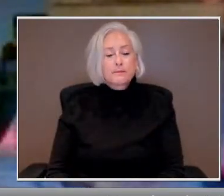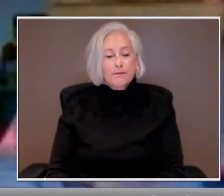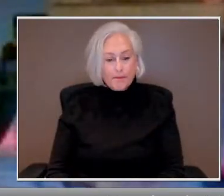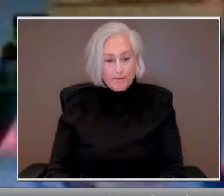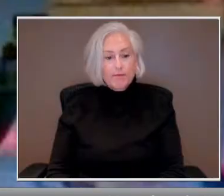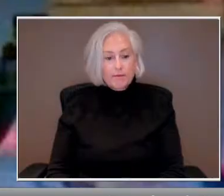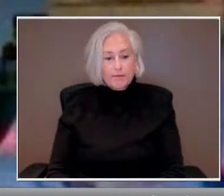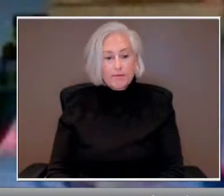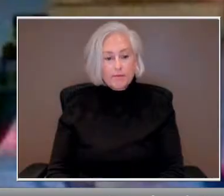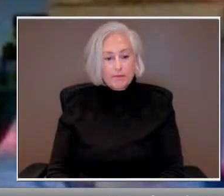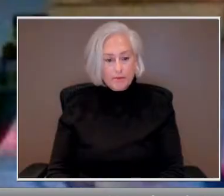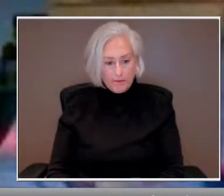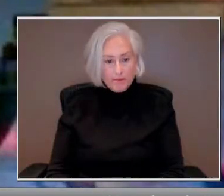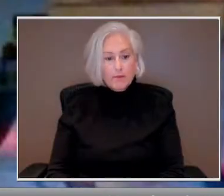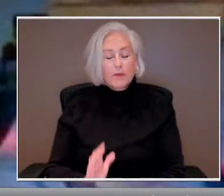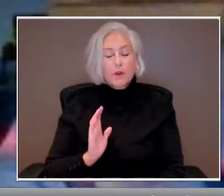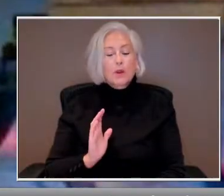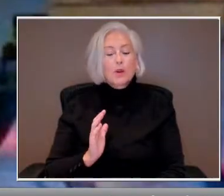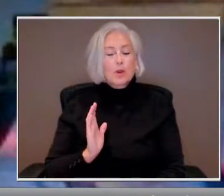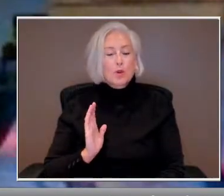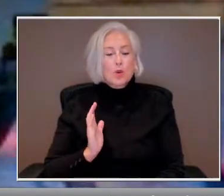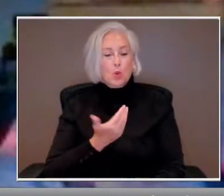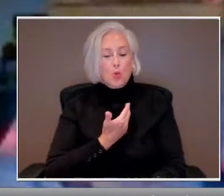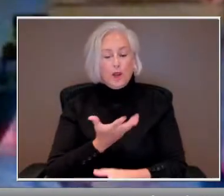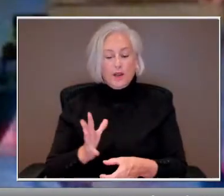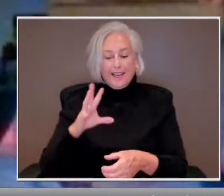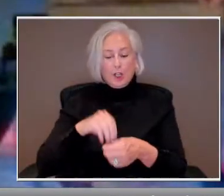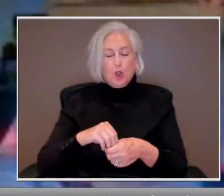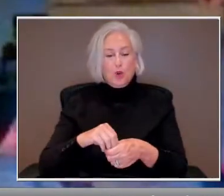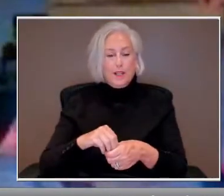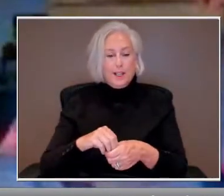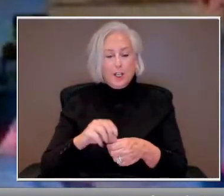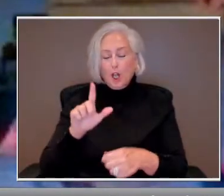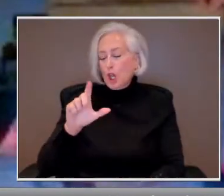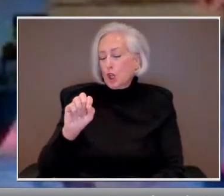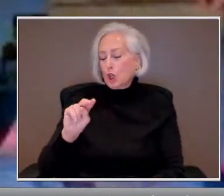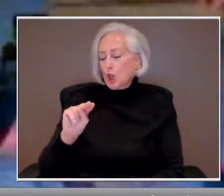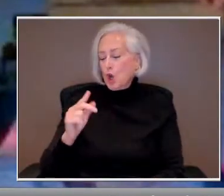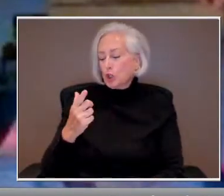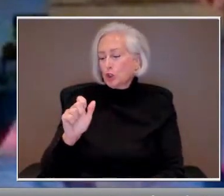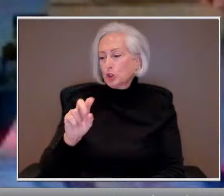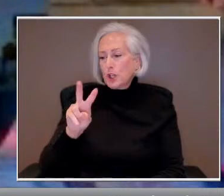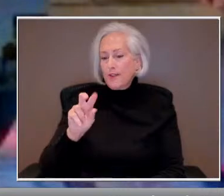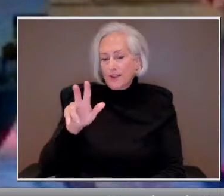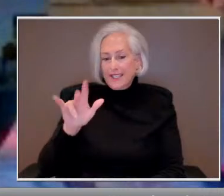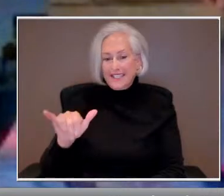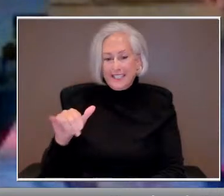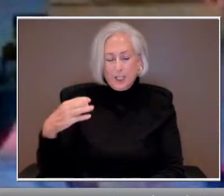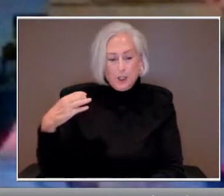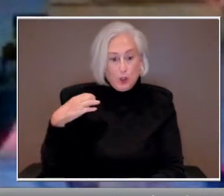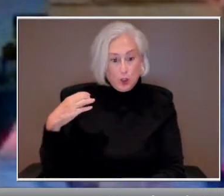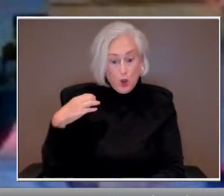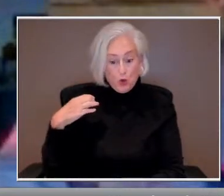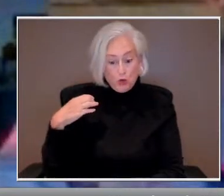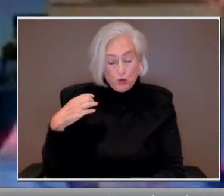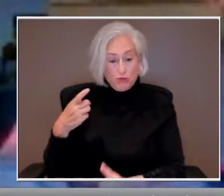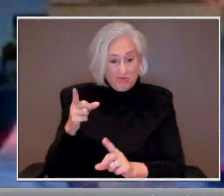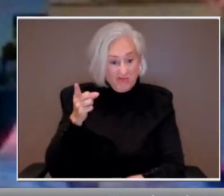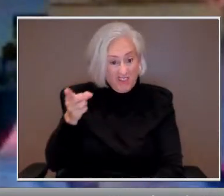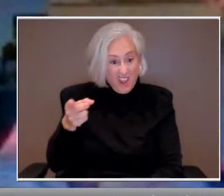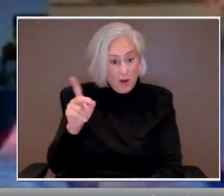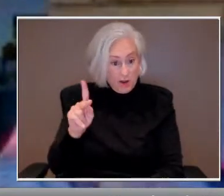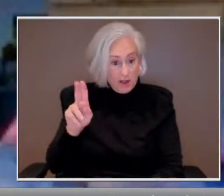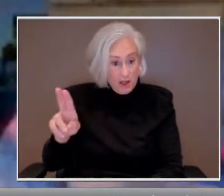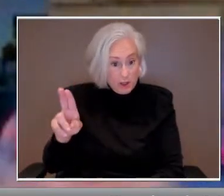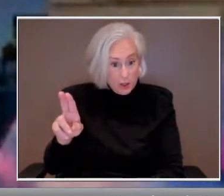longevity coaching there in KU, and Shelley, when she came on board, she sent him